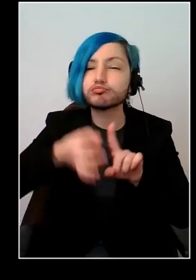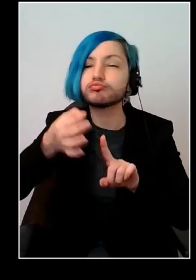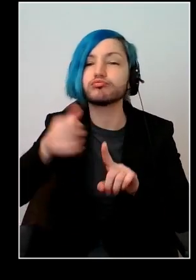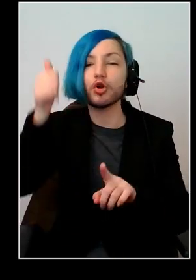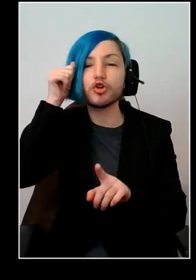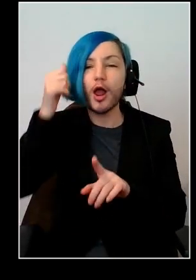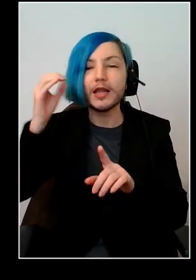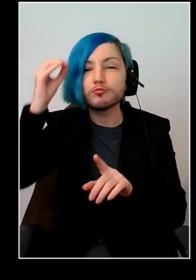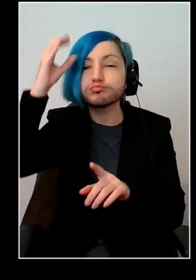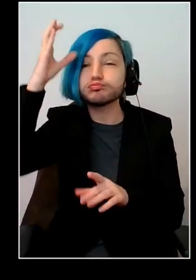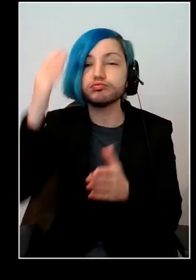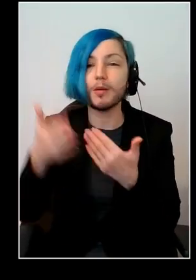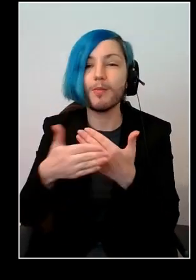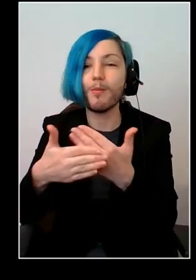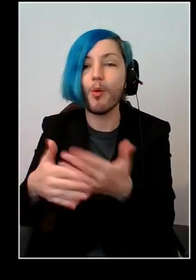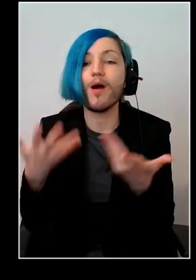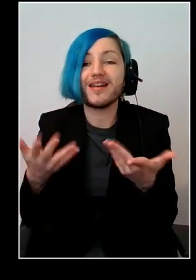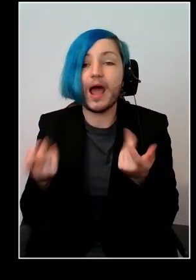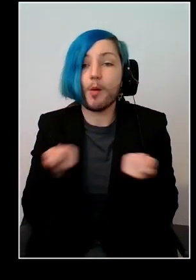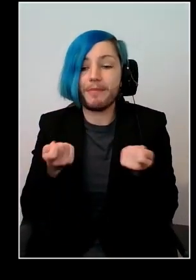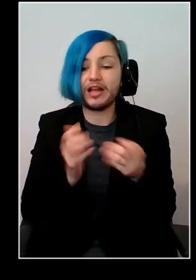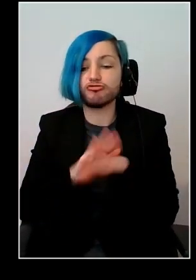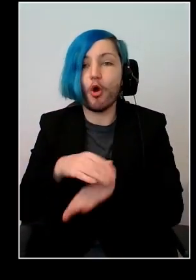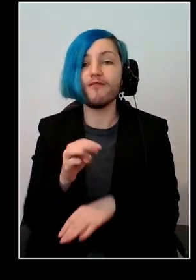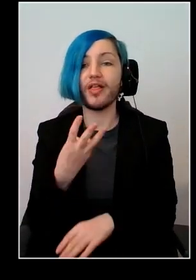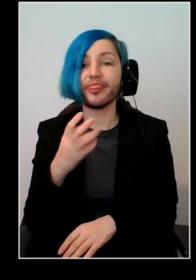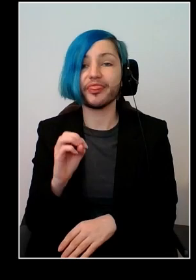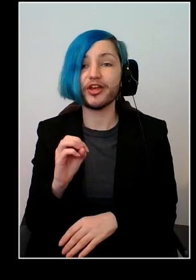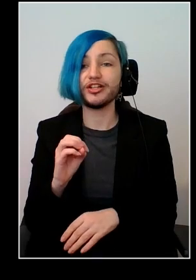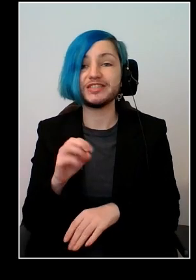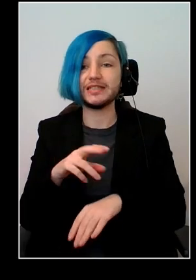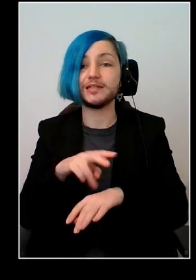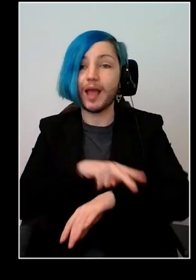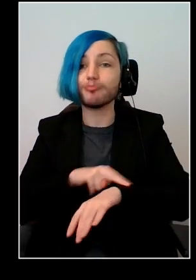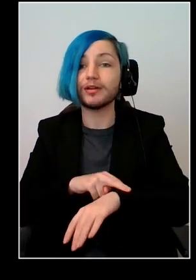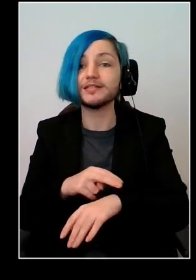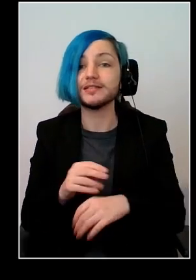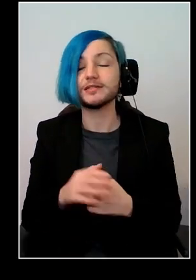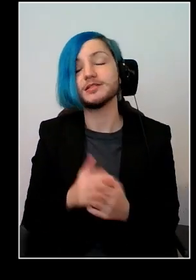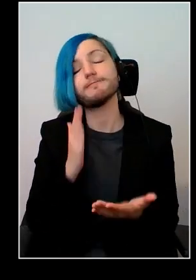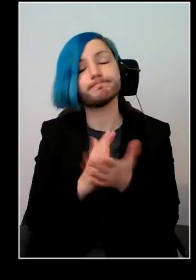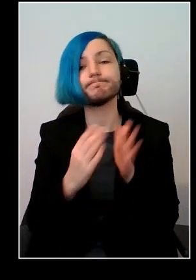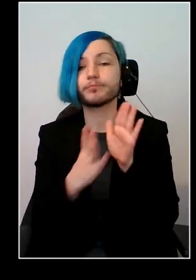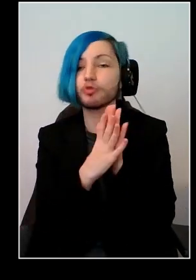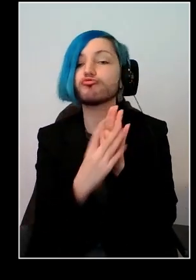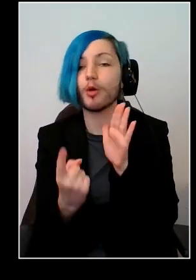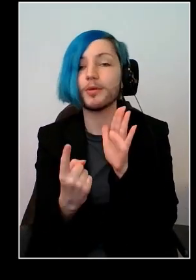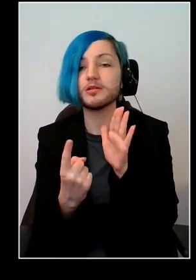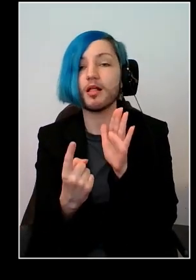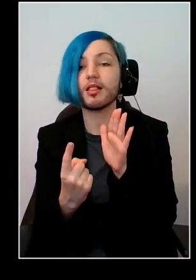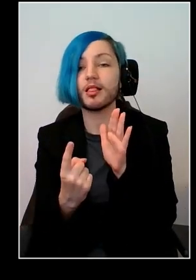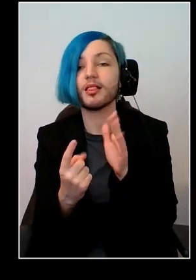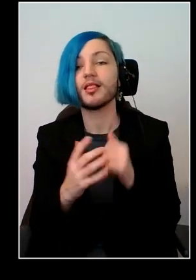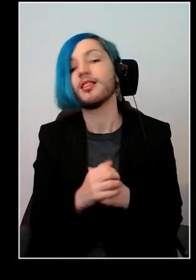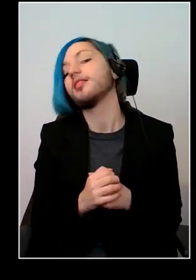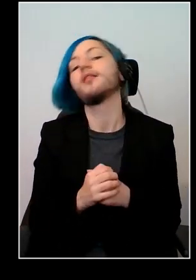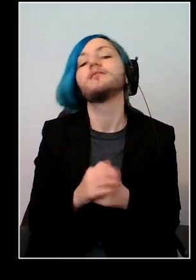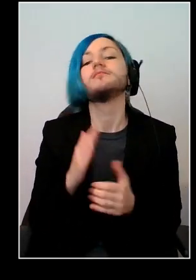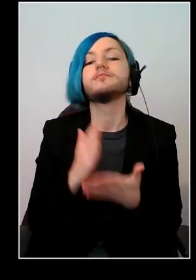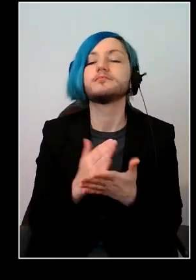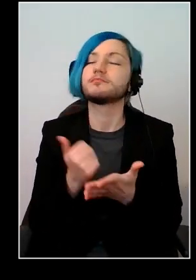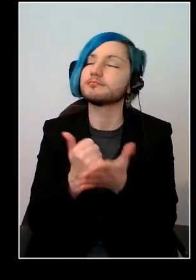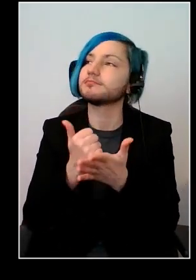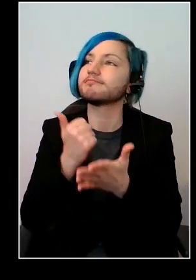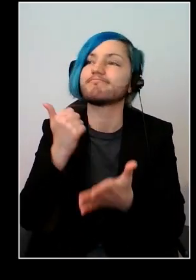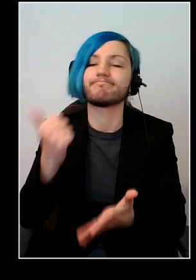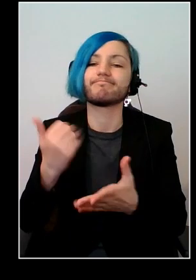and is now managing over 30 apprentices. She's a role model to others. She is an incredible asset